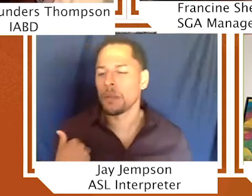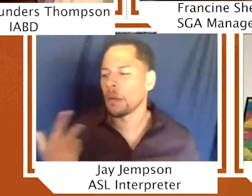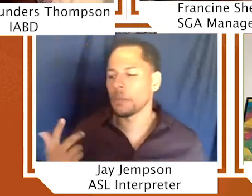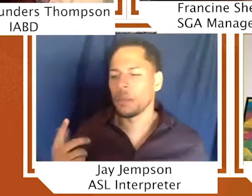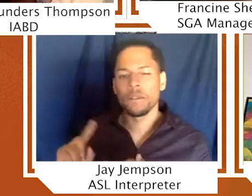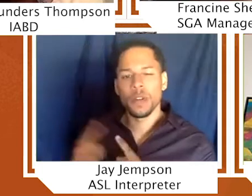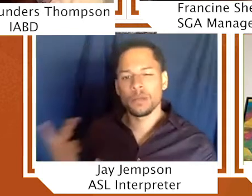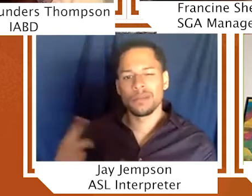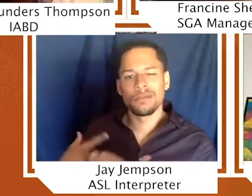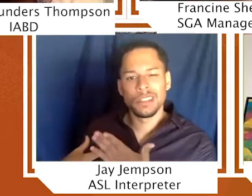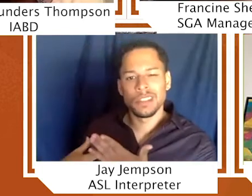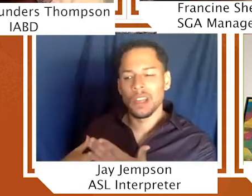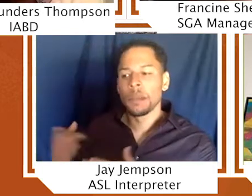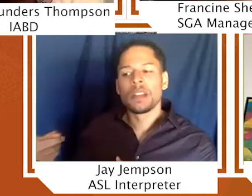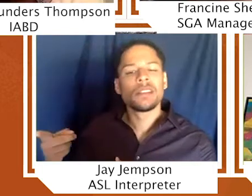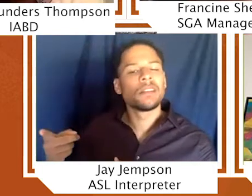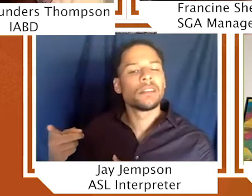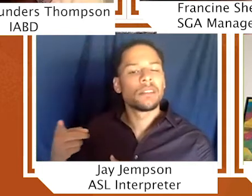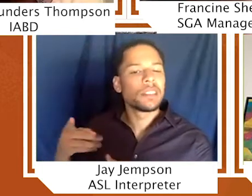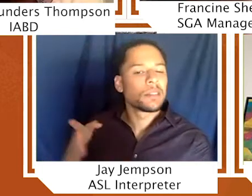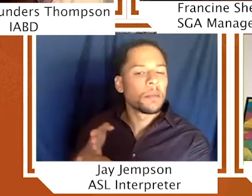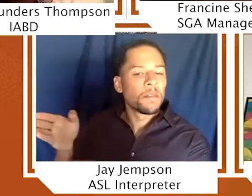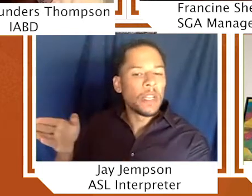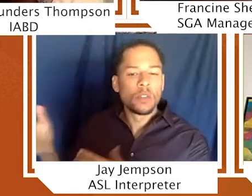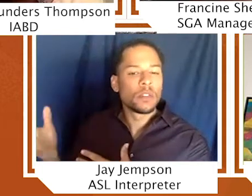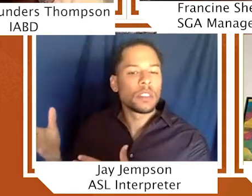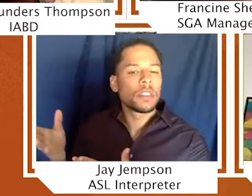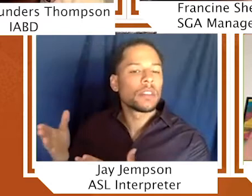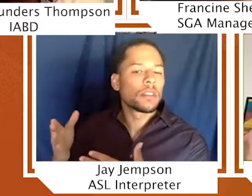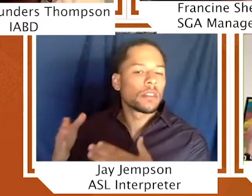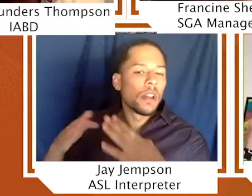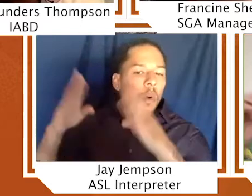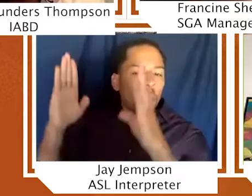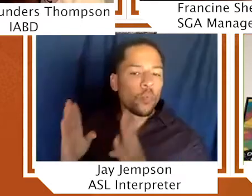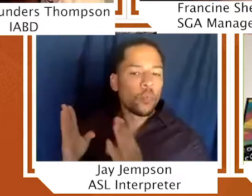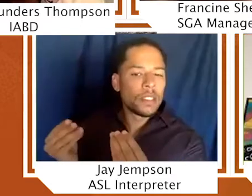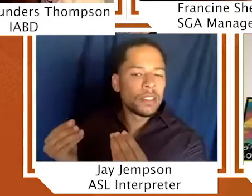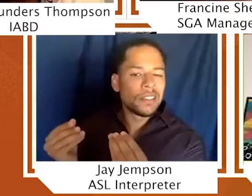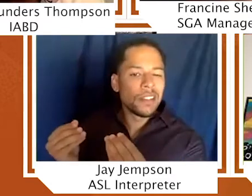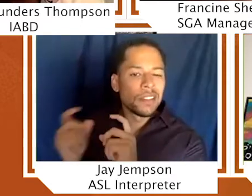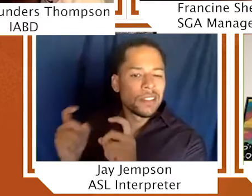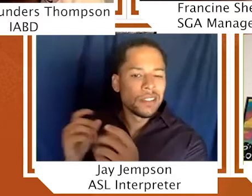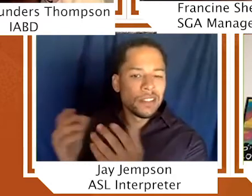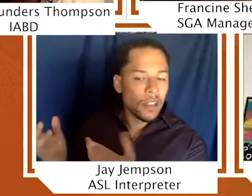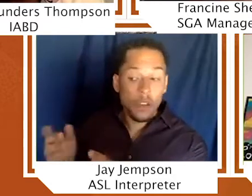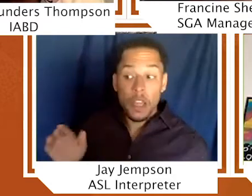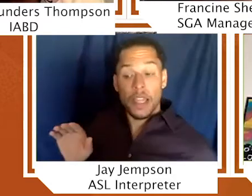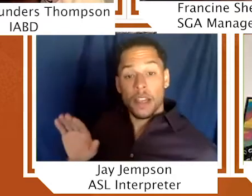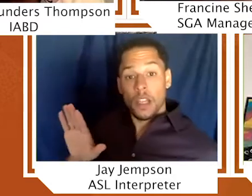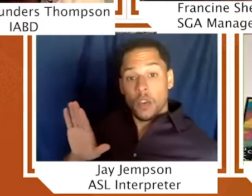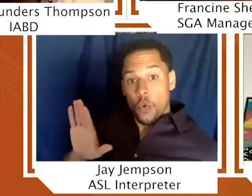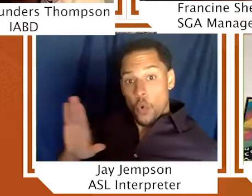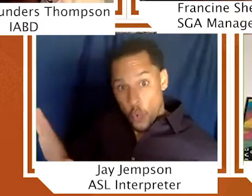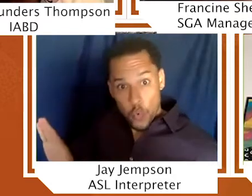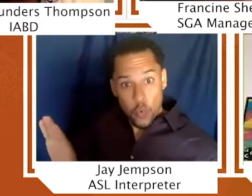the real estate business, and even in her world, she's the only Black person